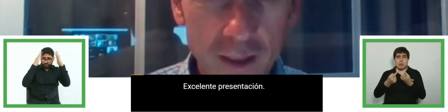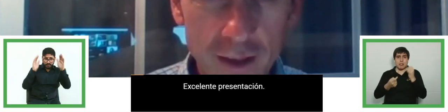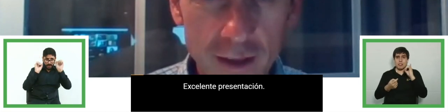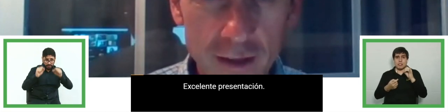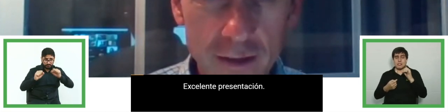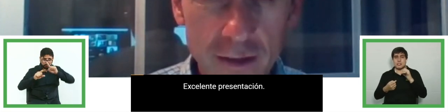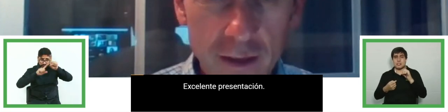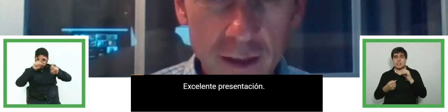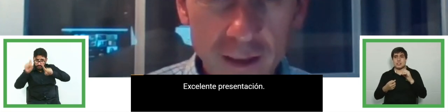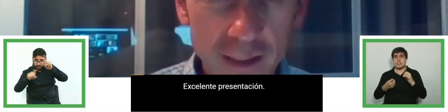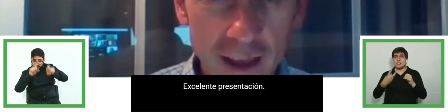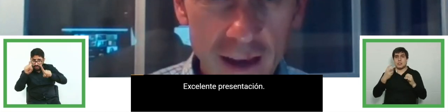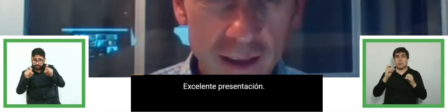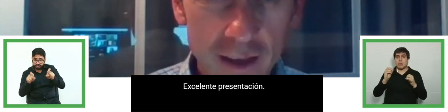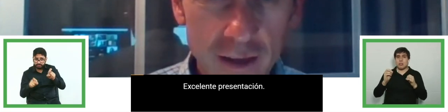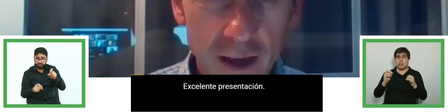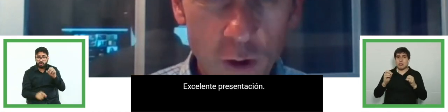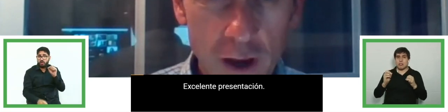Carola,